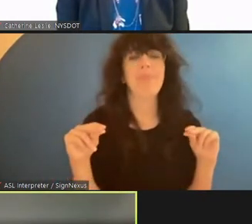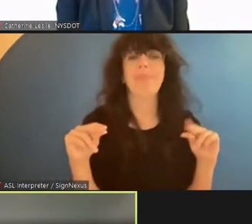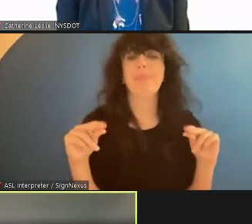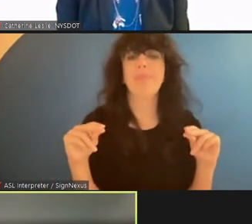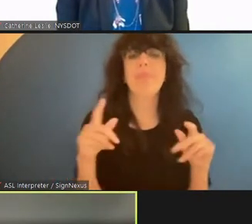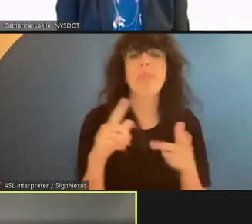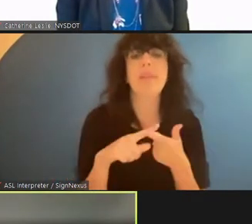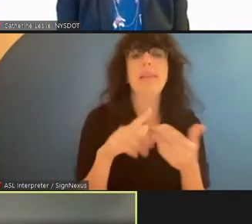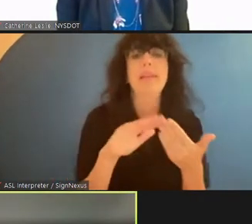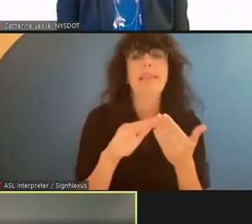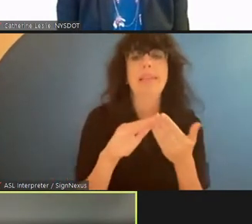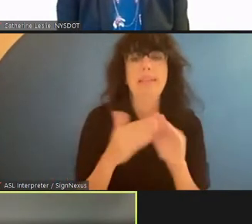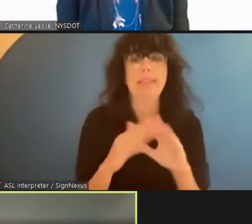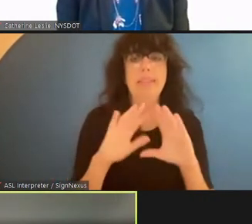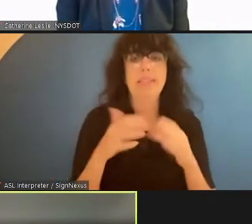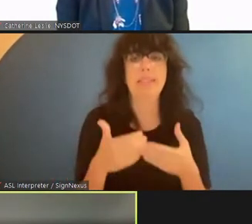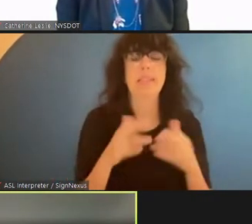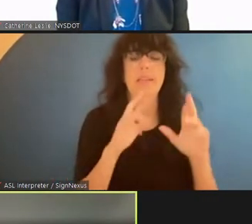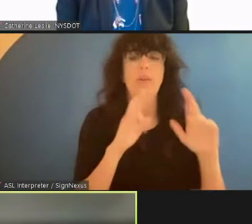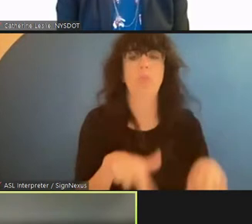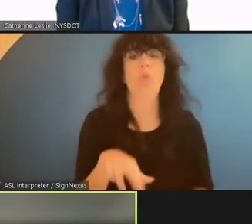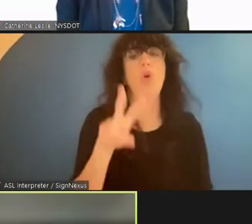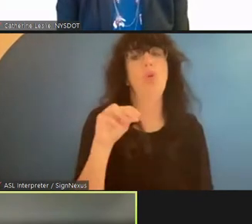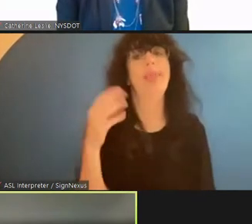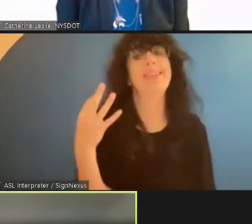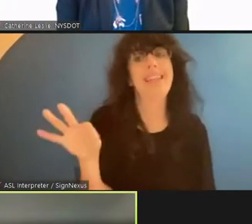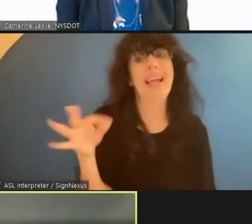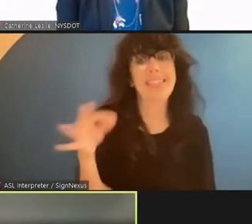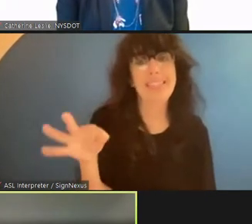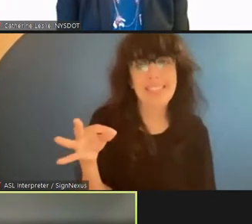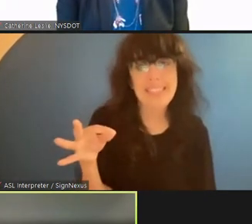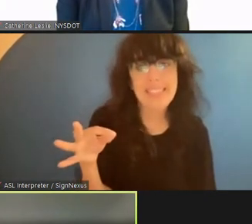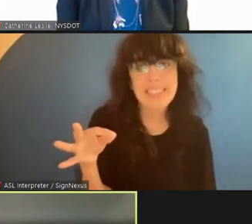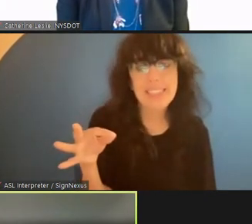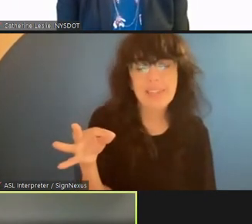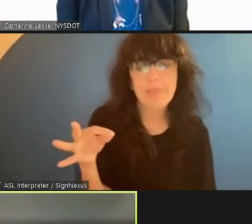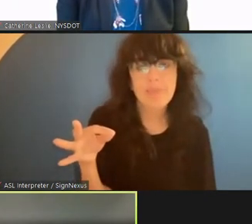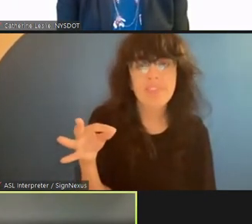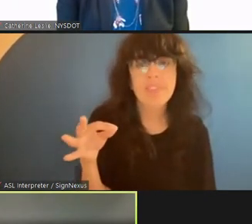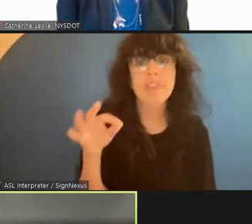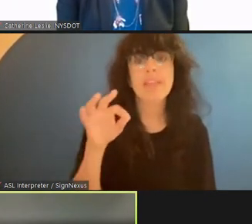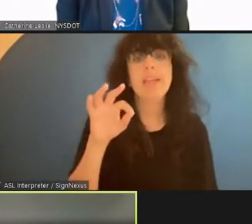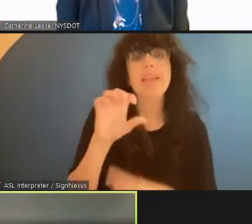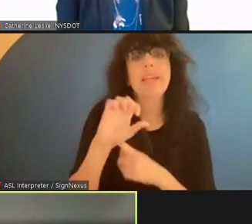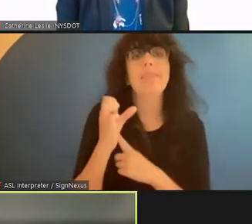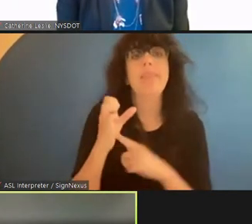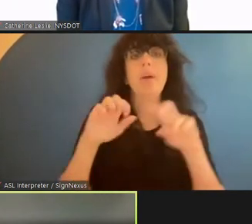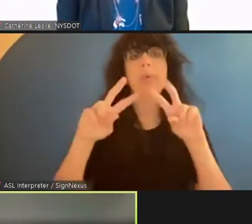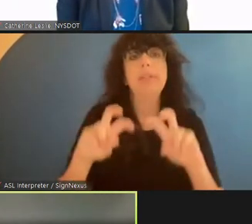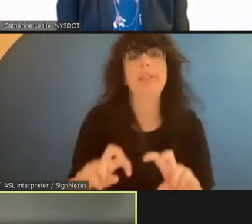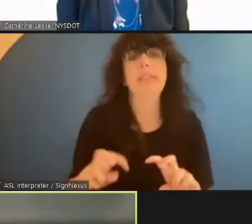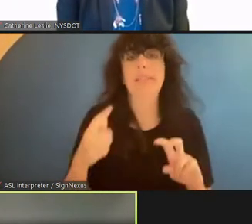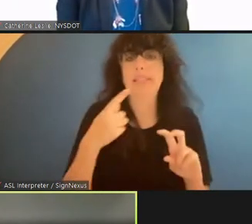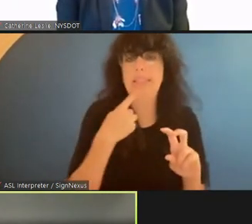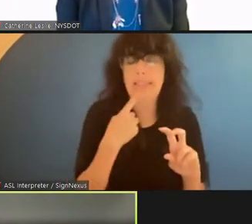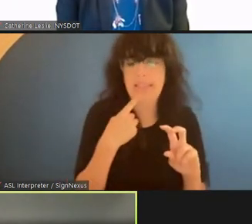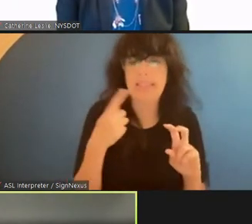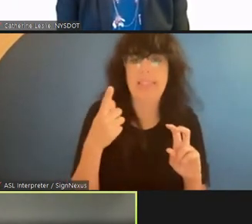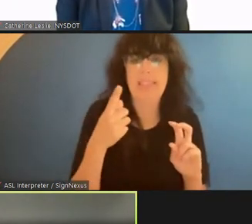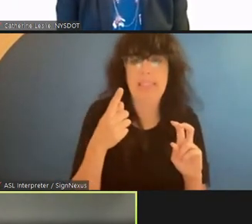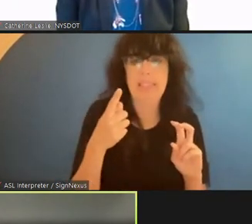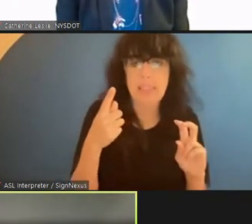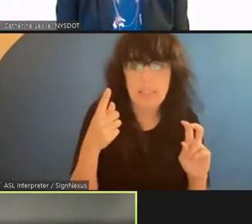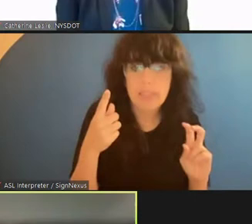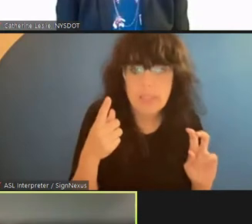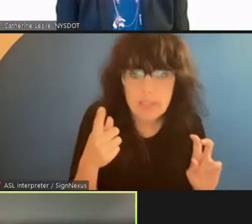city's mobility report of 2019 and uranus environmental assessment say that the proliferation of uh